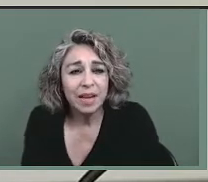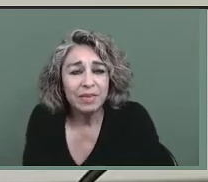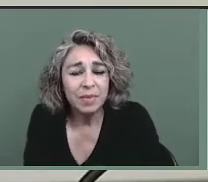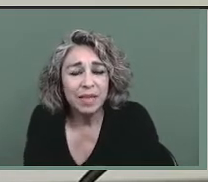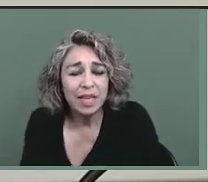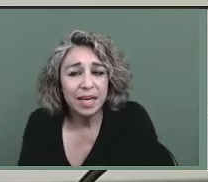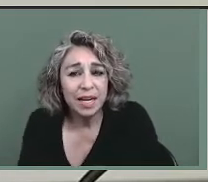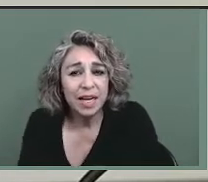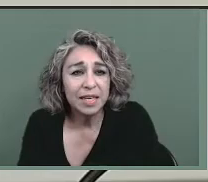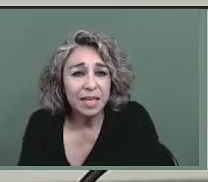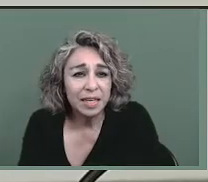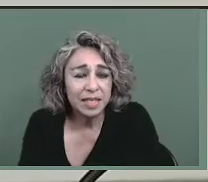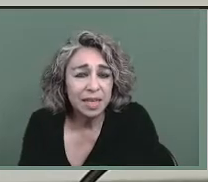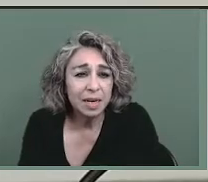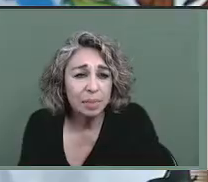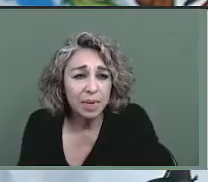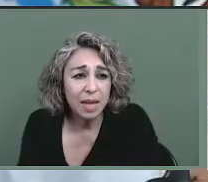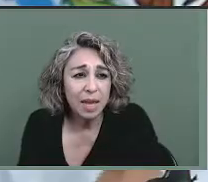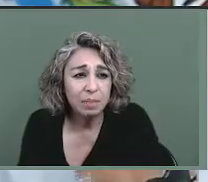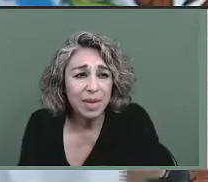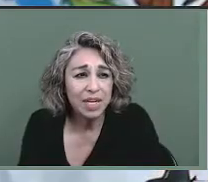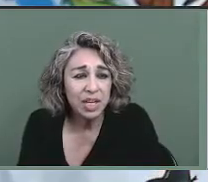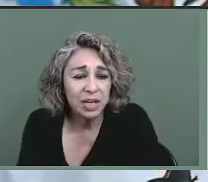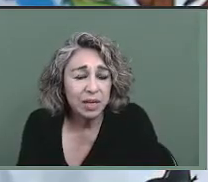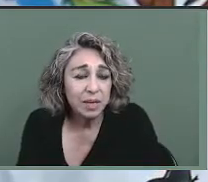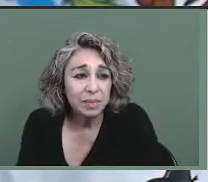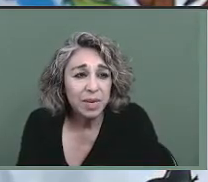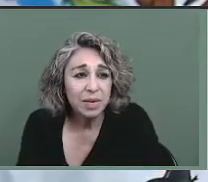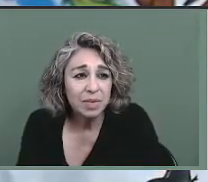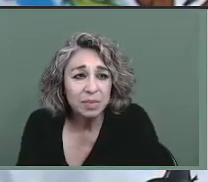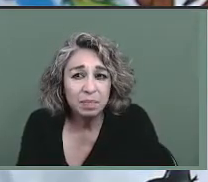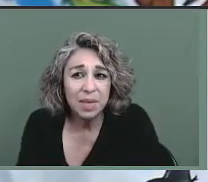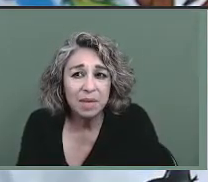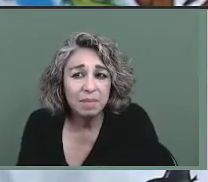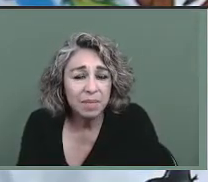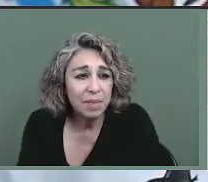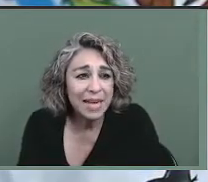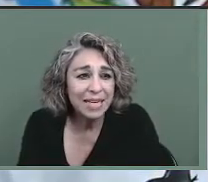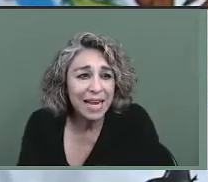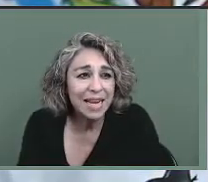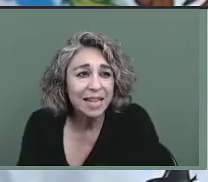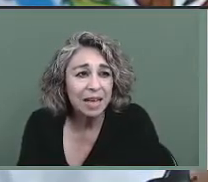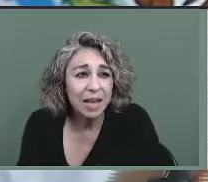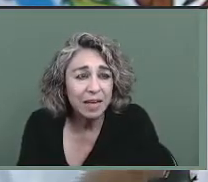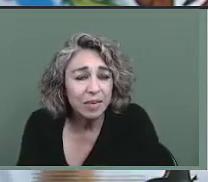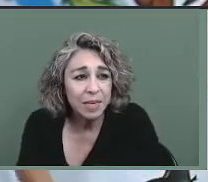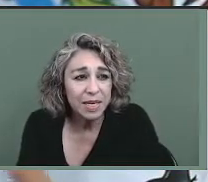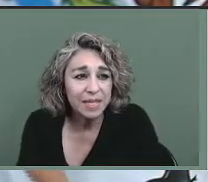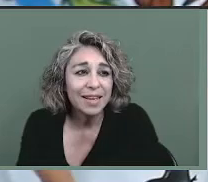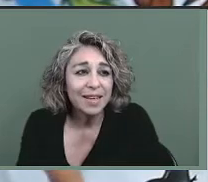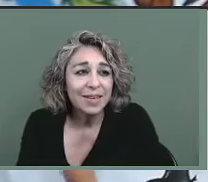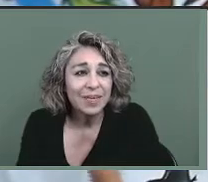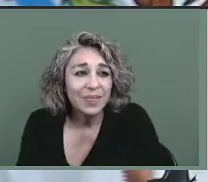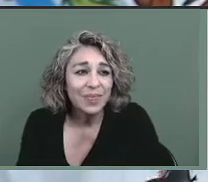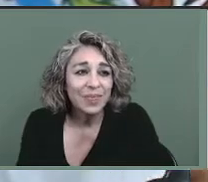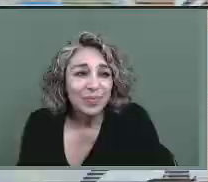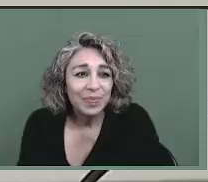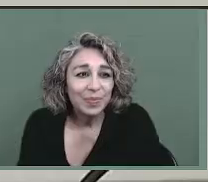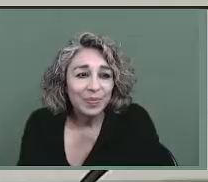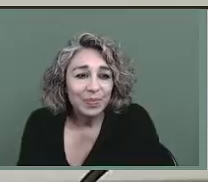the government that had set up a budget, but it was maintaining the government.